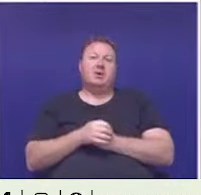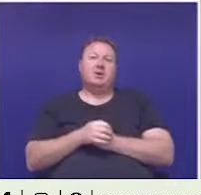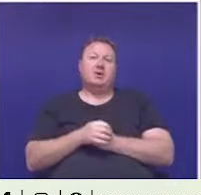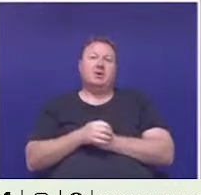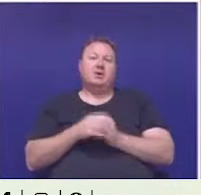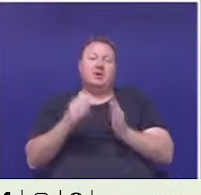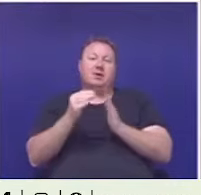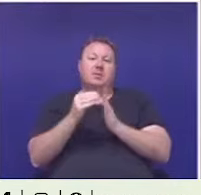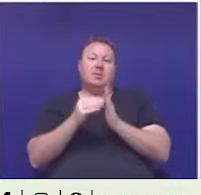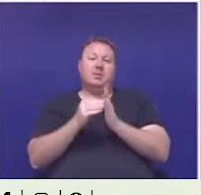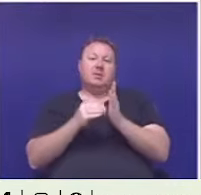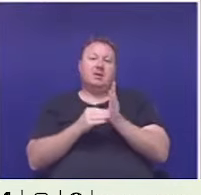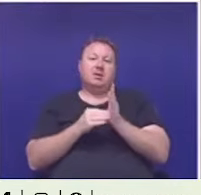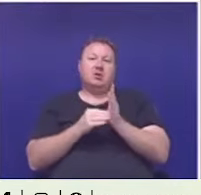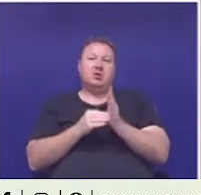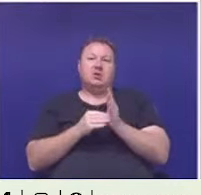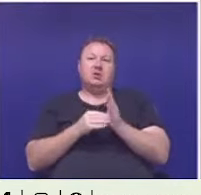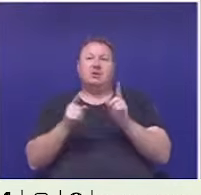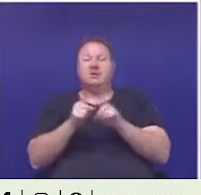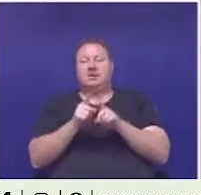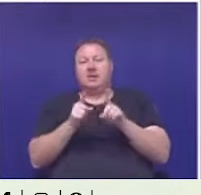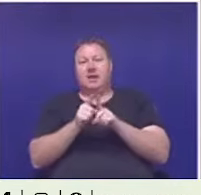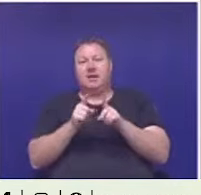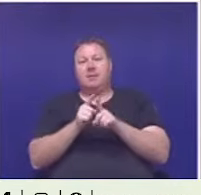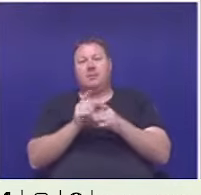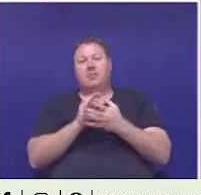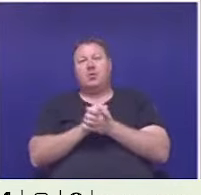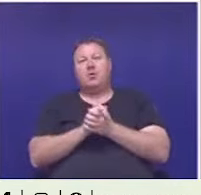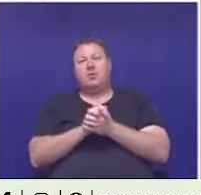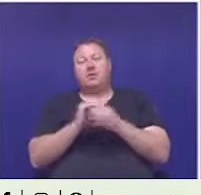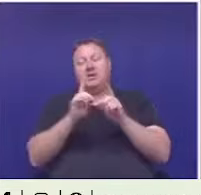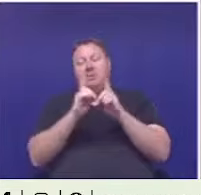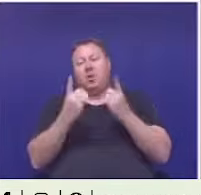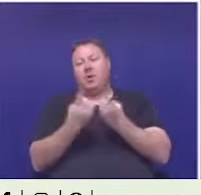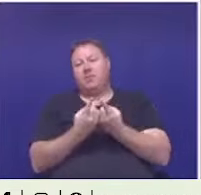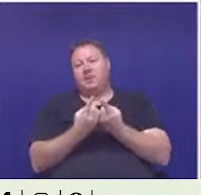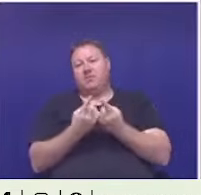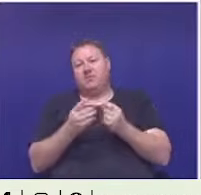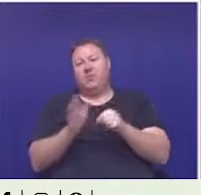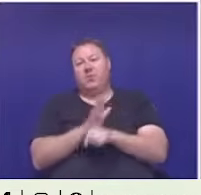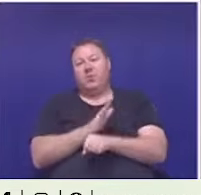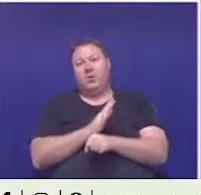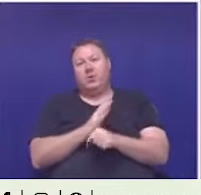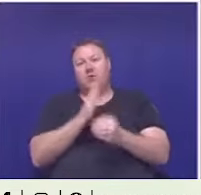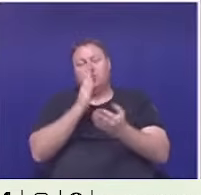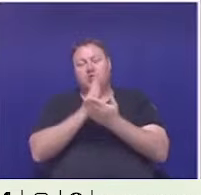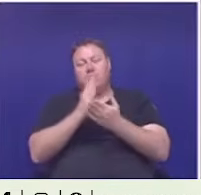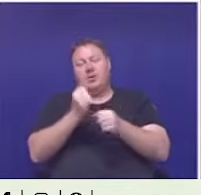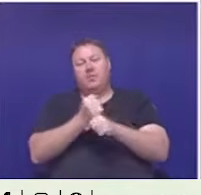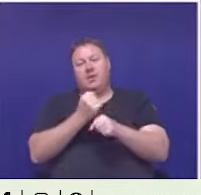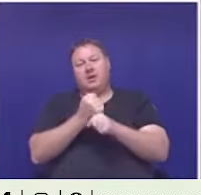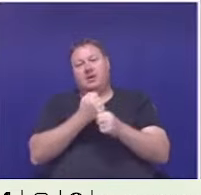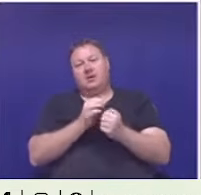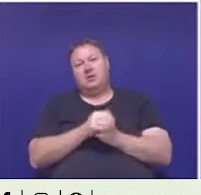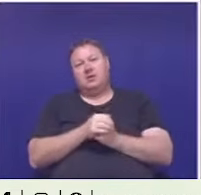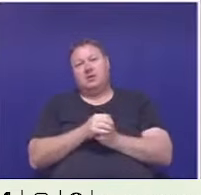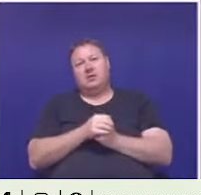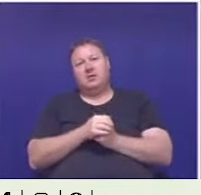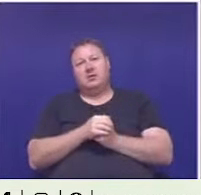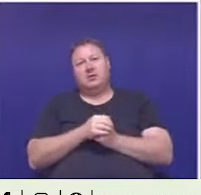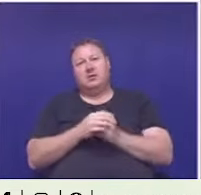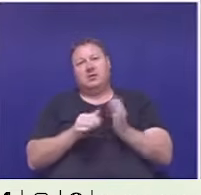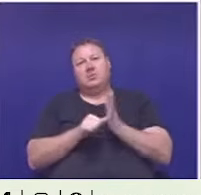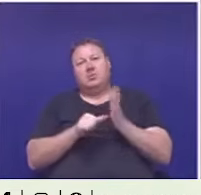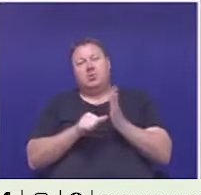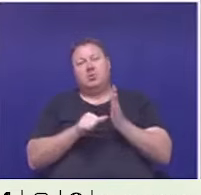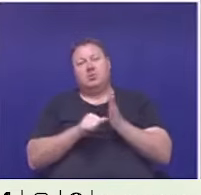the implementation thereof. I'm also willing to commit my entire department in making sure that we do this. But it's important that we don't